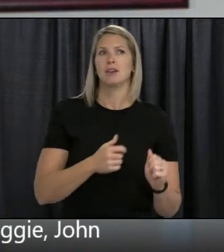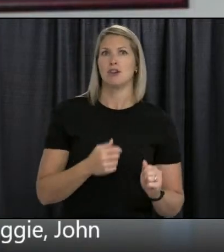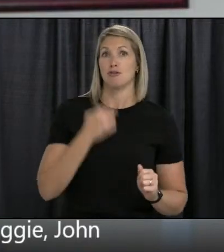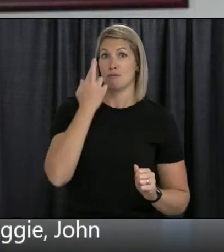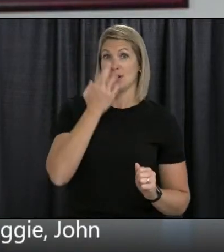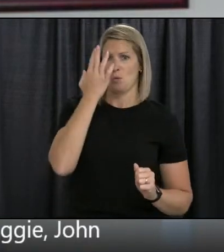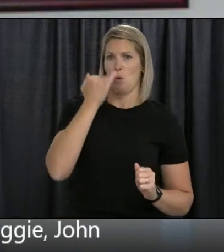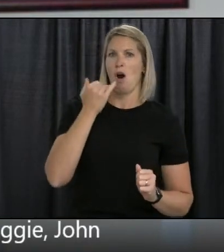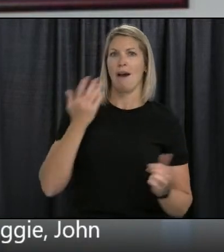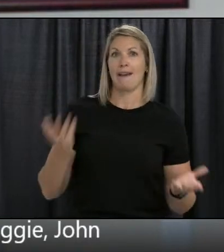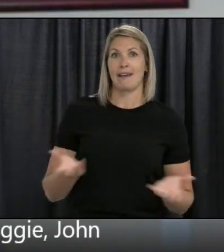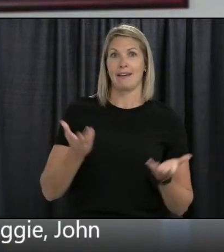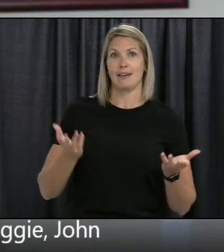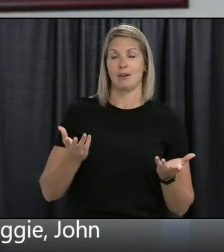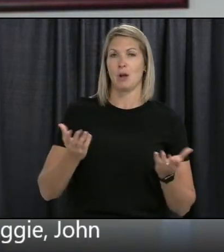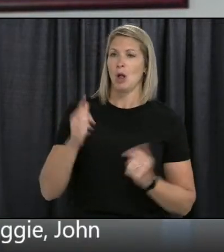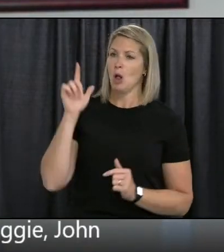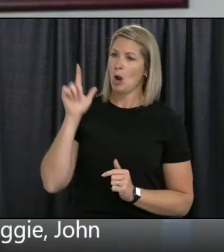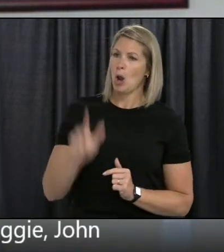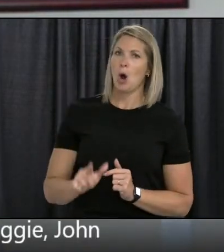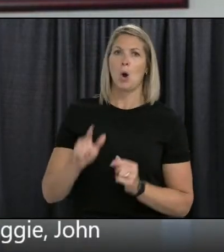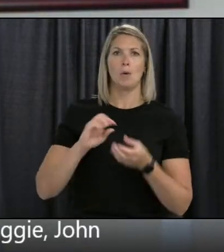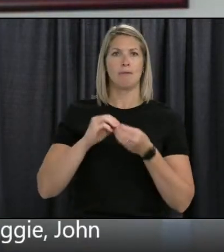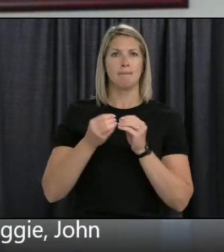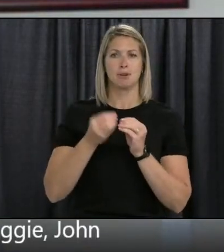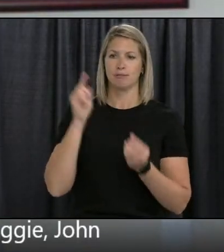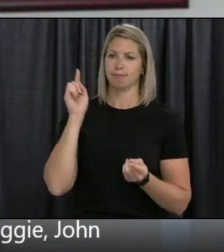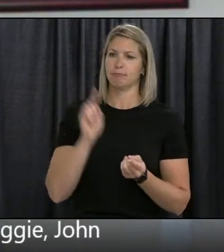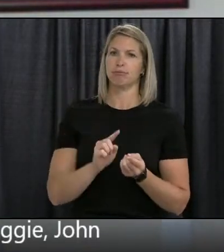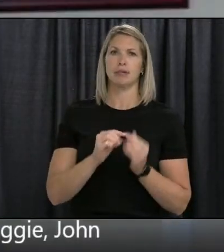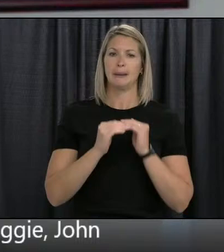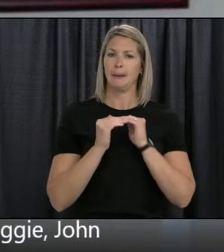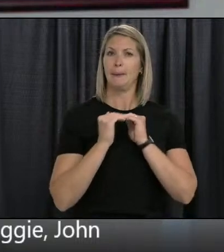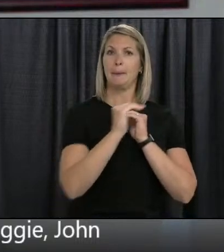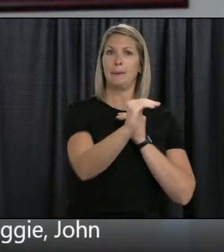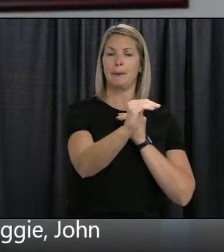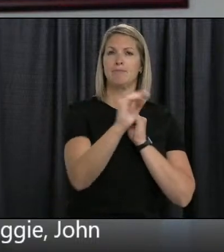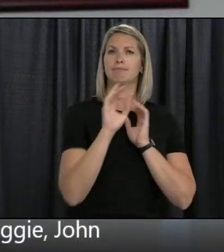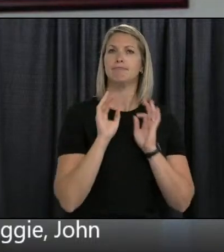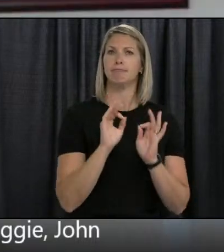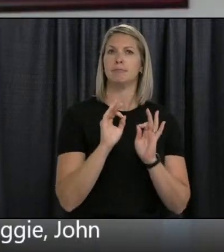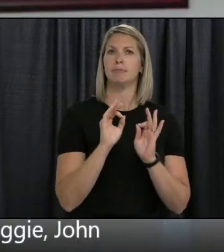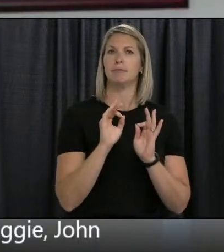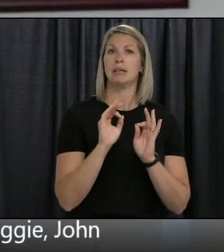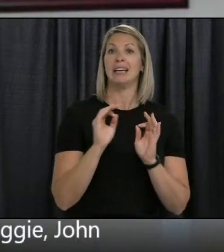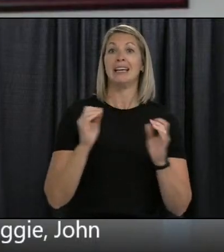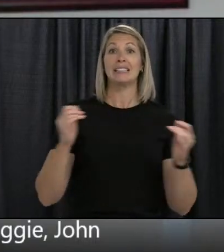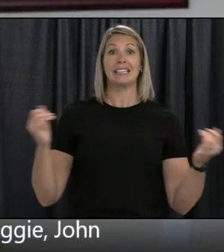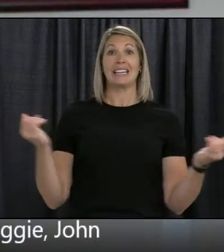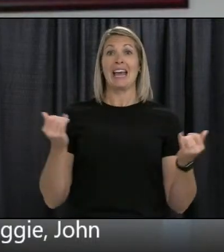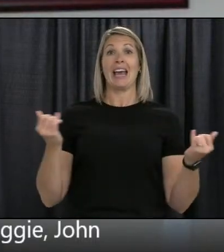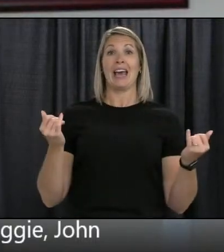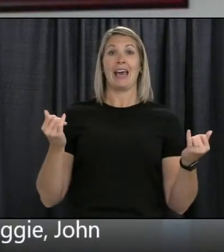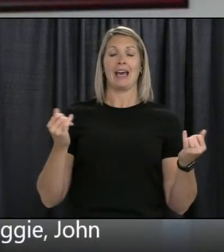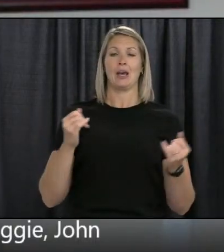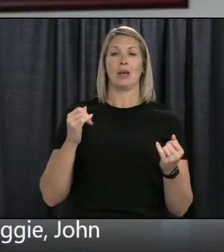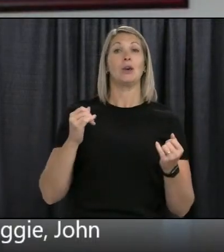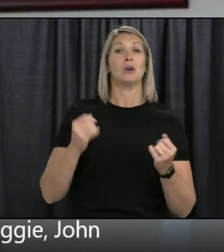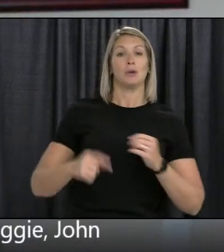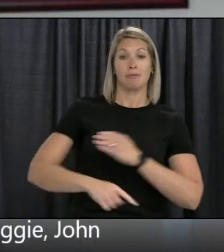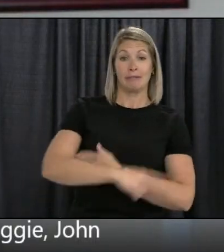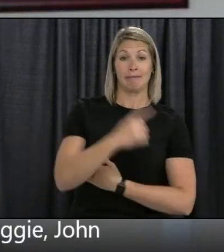that we see the results that you've just described again today. Today is actually day 200 of our